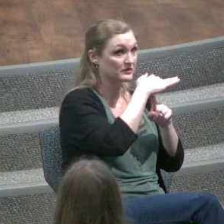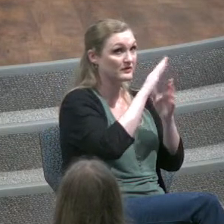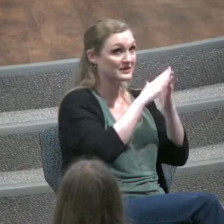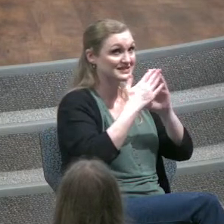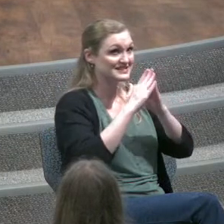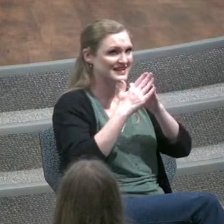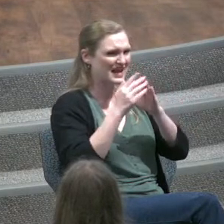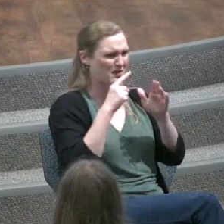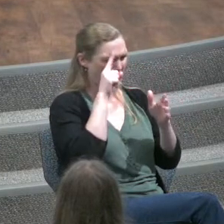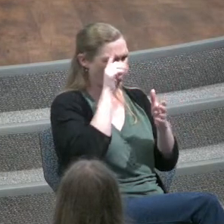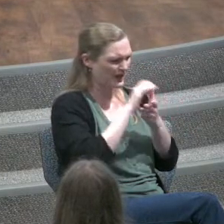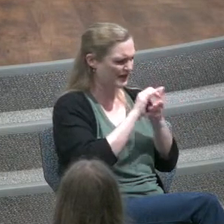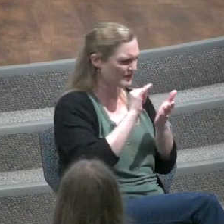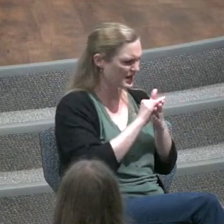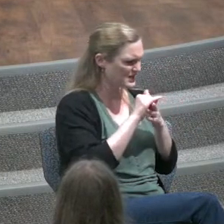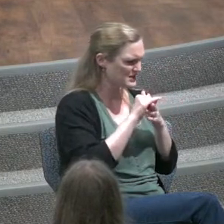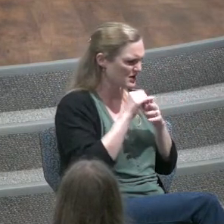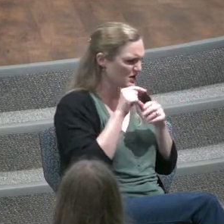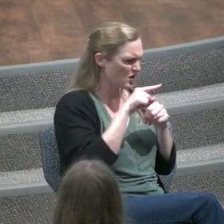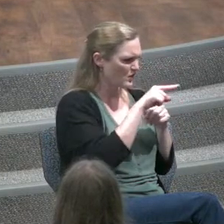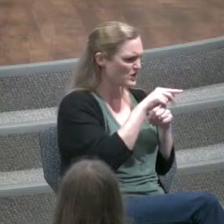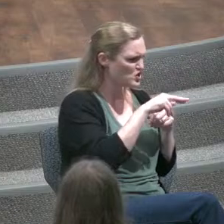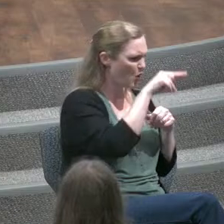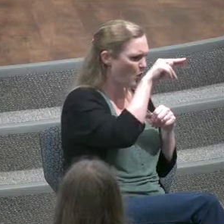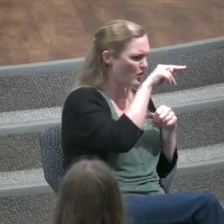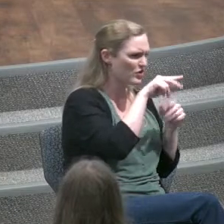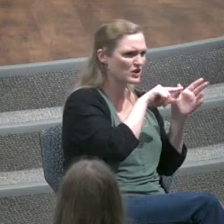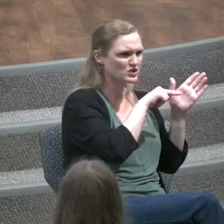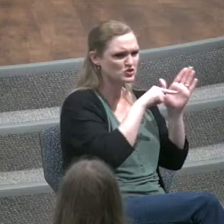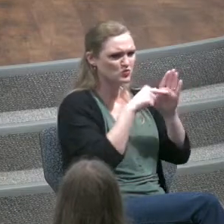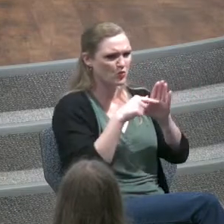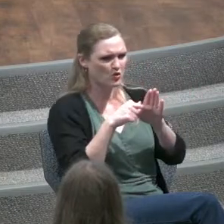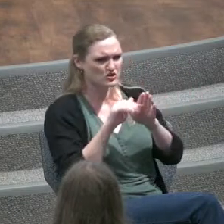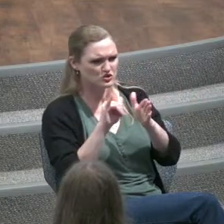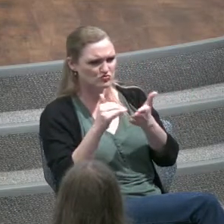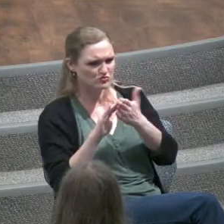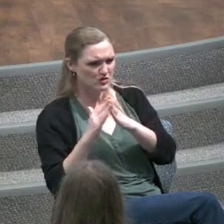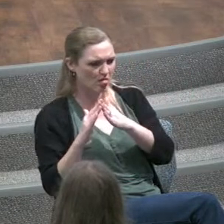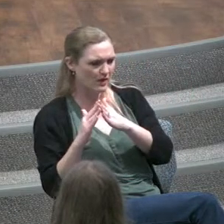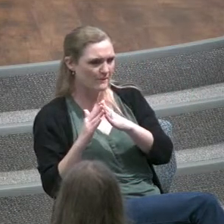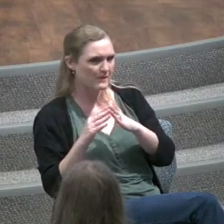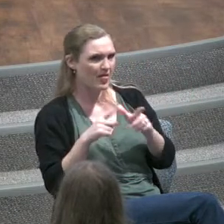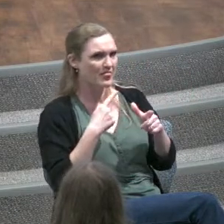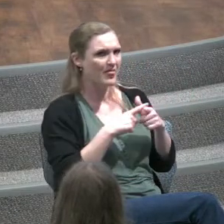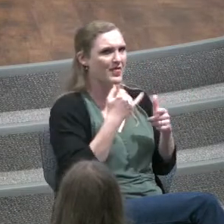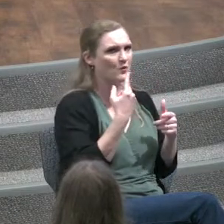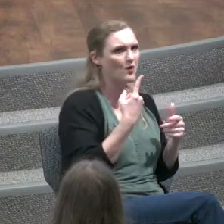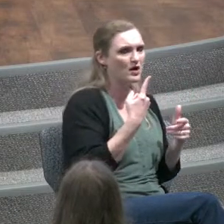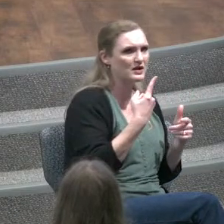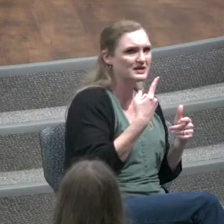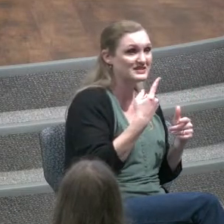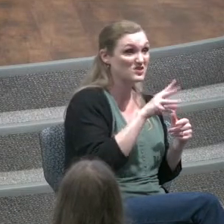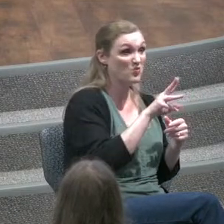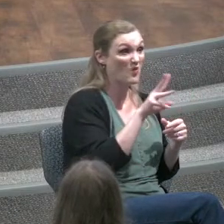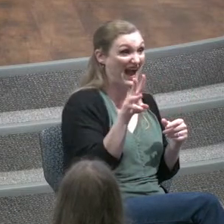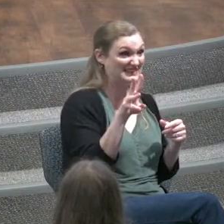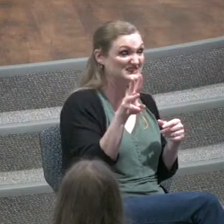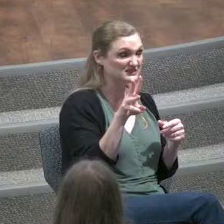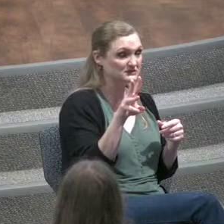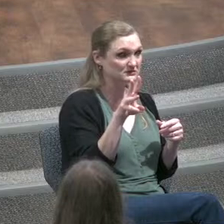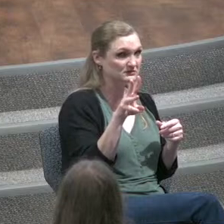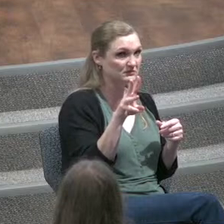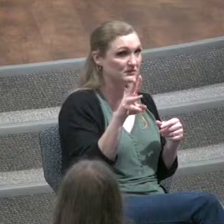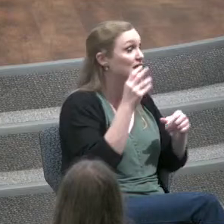Herodium. I believe that this is pointing to the north toward Jerusalem. And then this one is taken to the